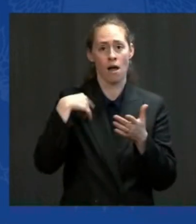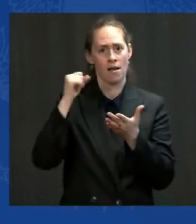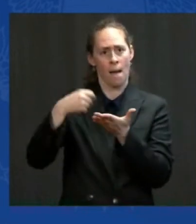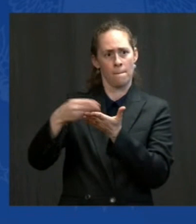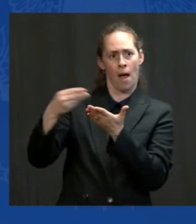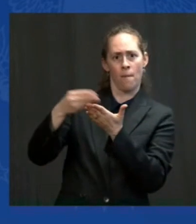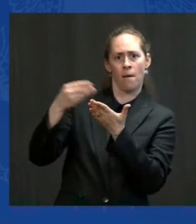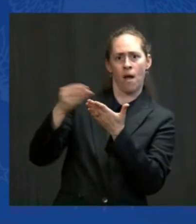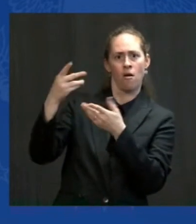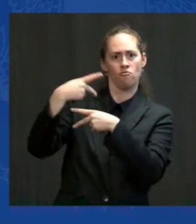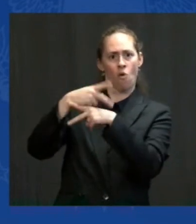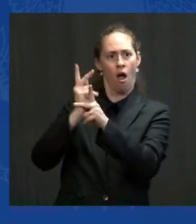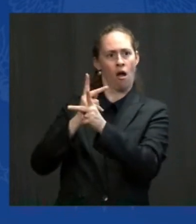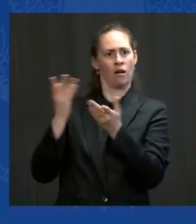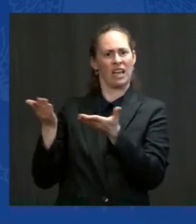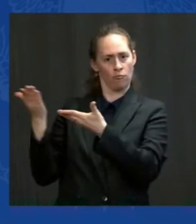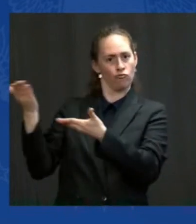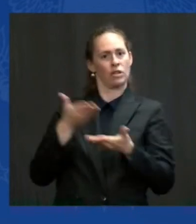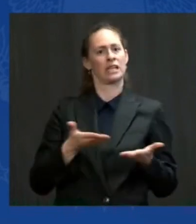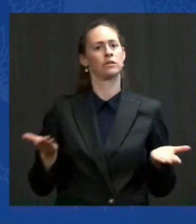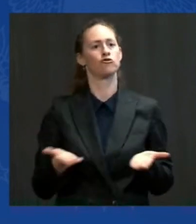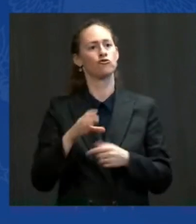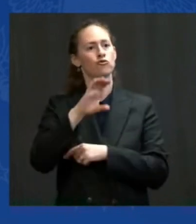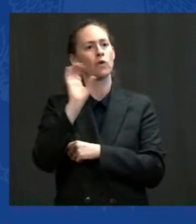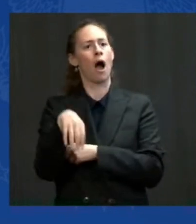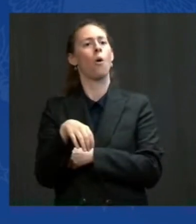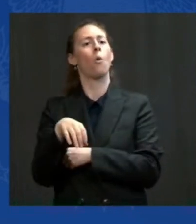be when it's quicker to drive on Randall Road.